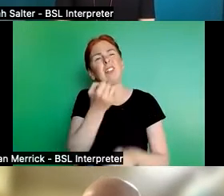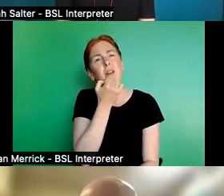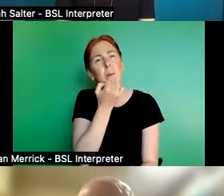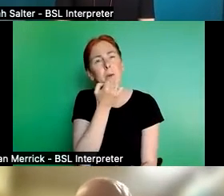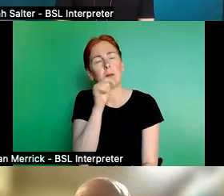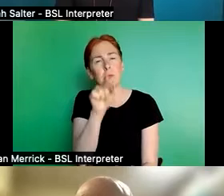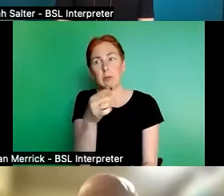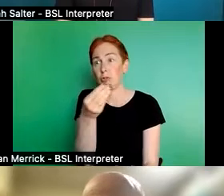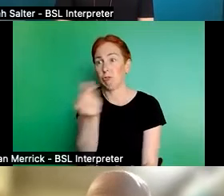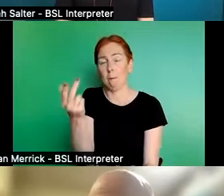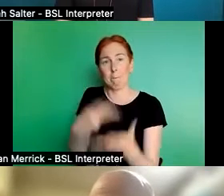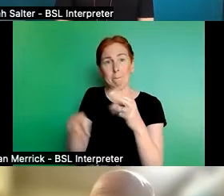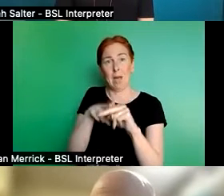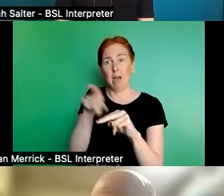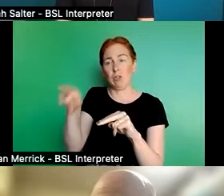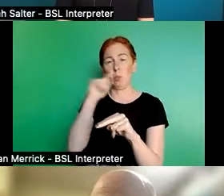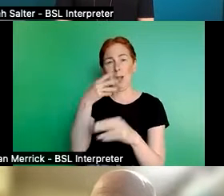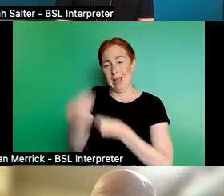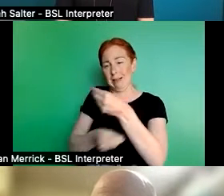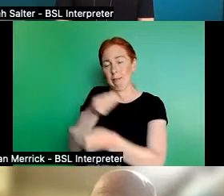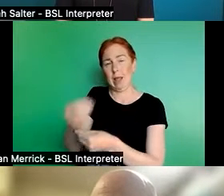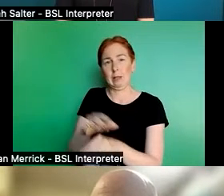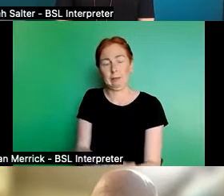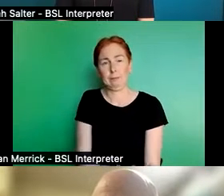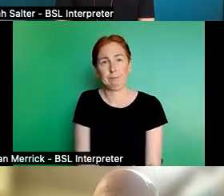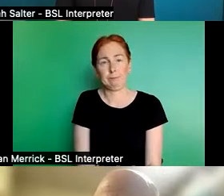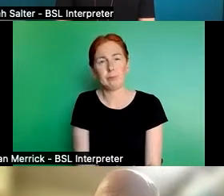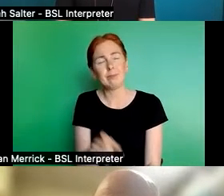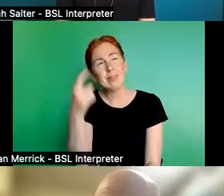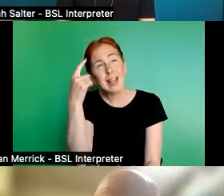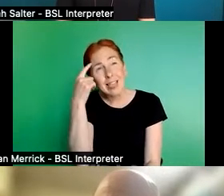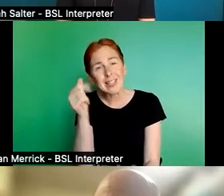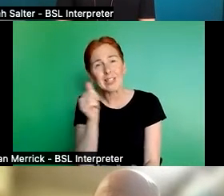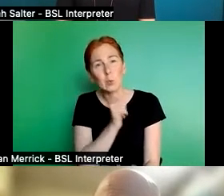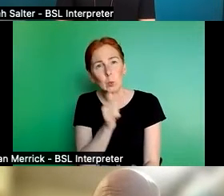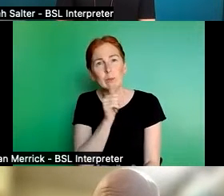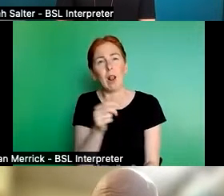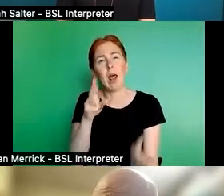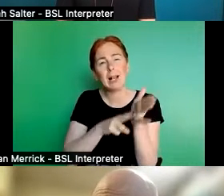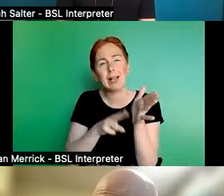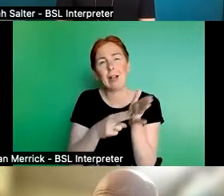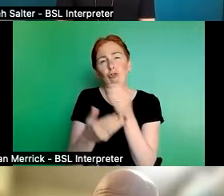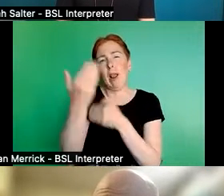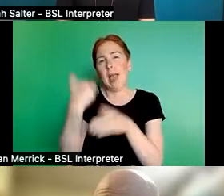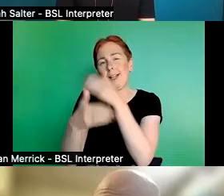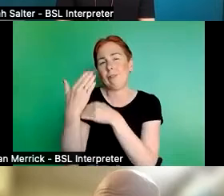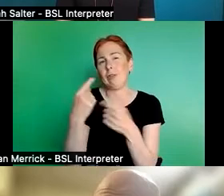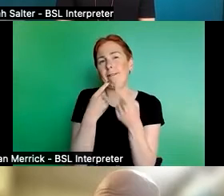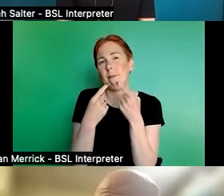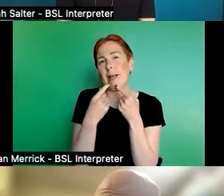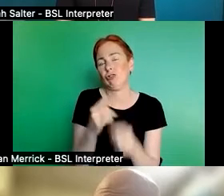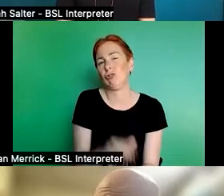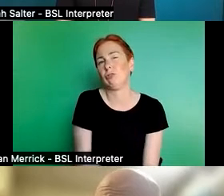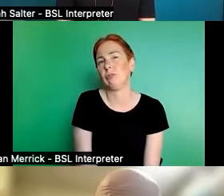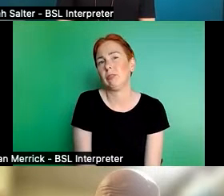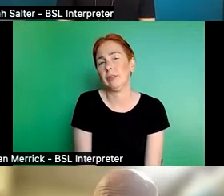are under me will have heard me say this before, but I think it is useful natural history data, and it's quite old now, but it's